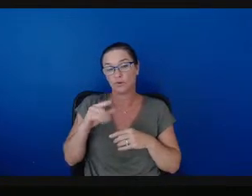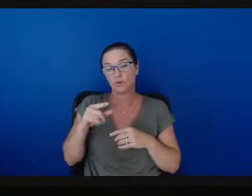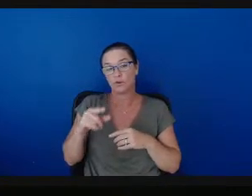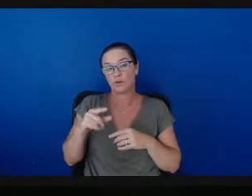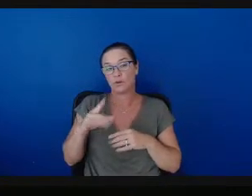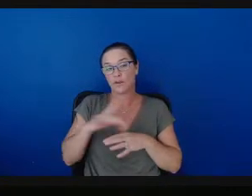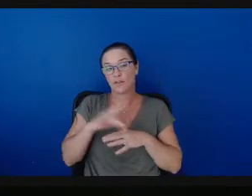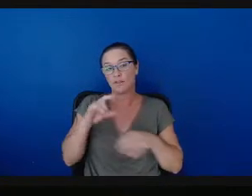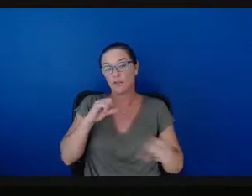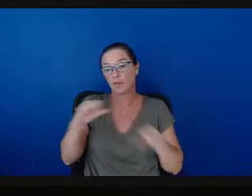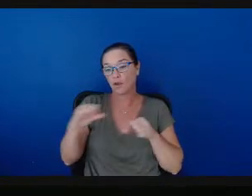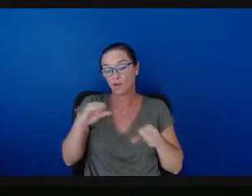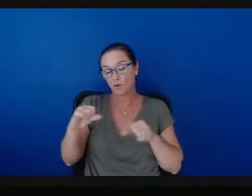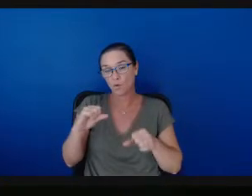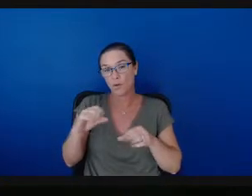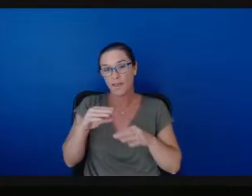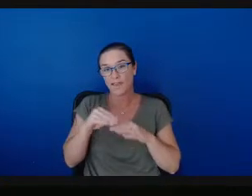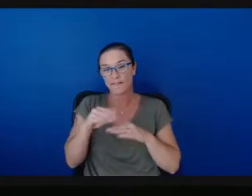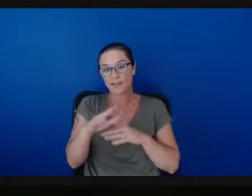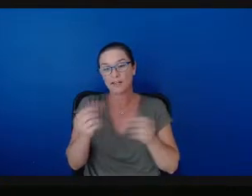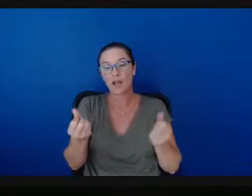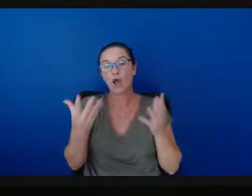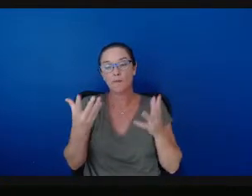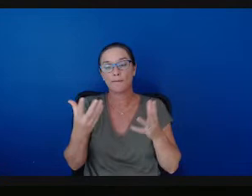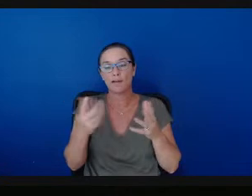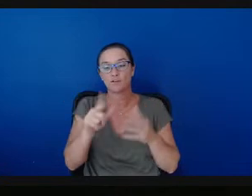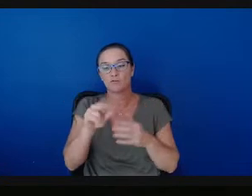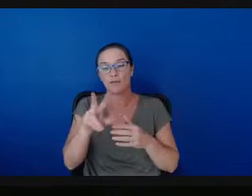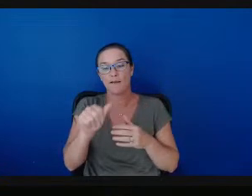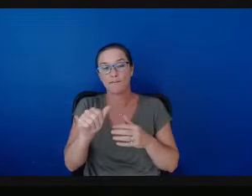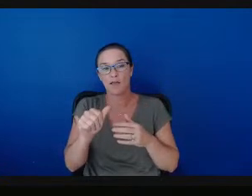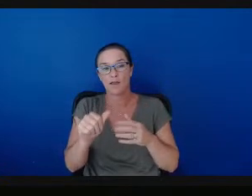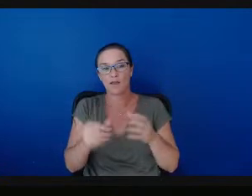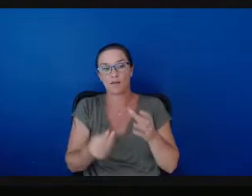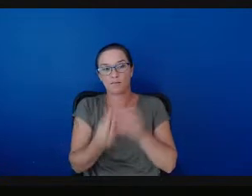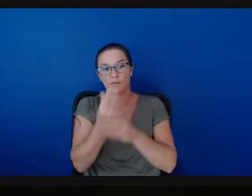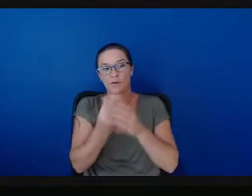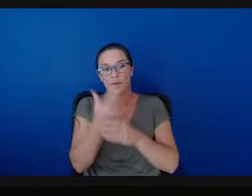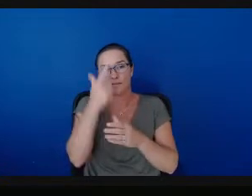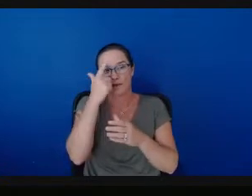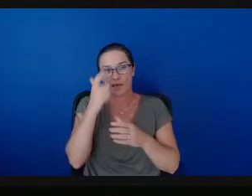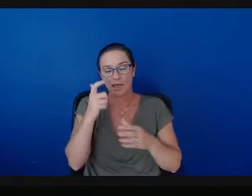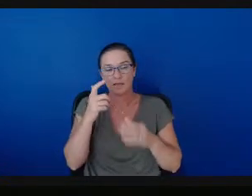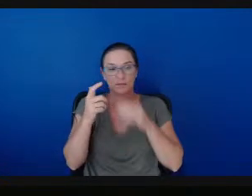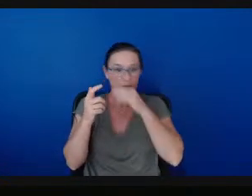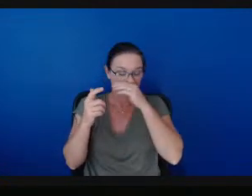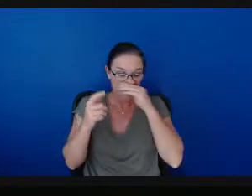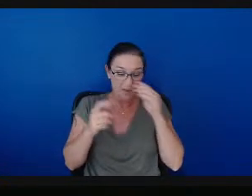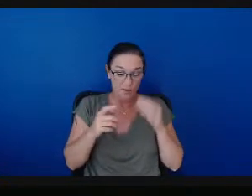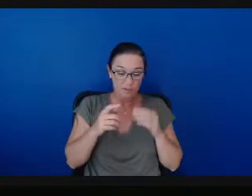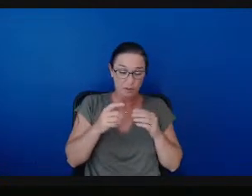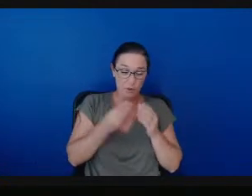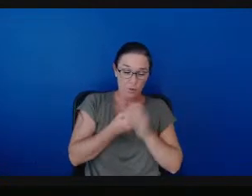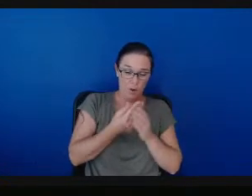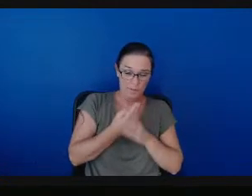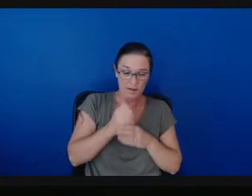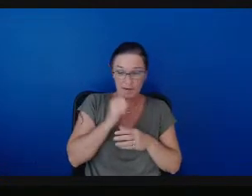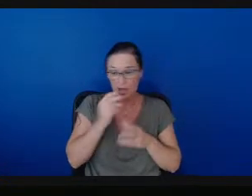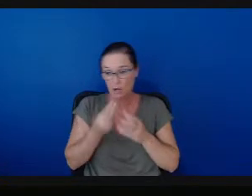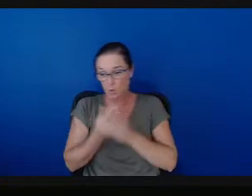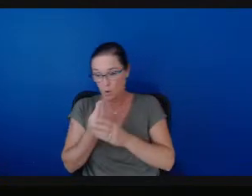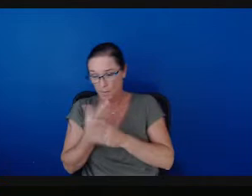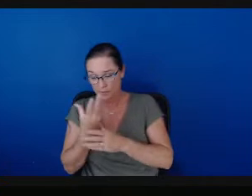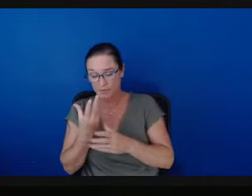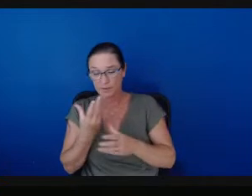output of lava from the vent because it was in such a knife edge balance of erupting and not erupting that might have actually triggered something to